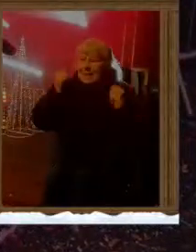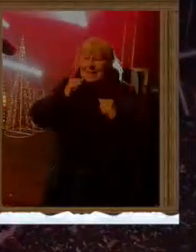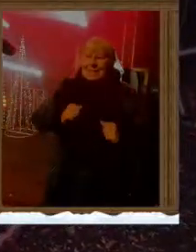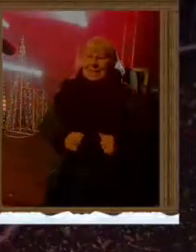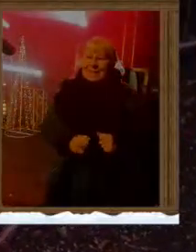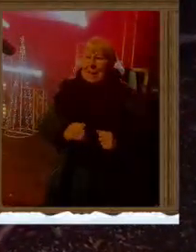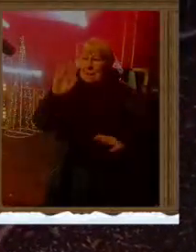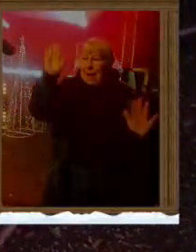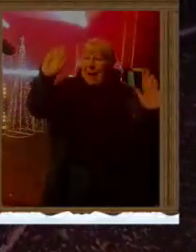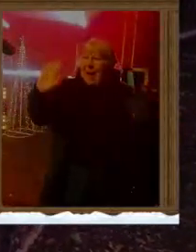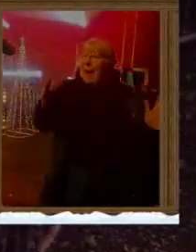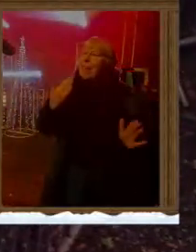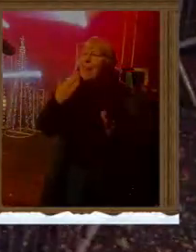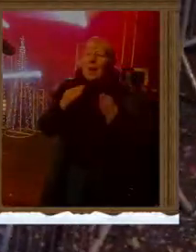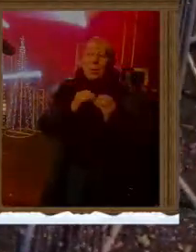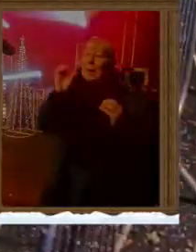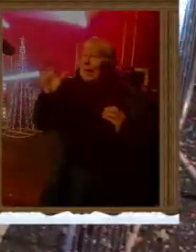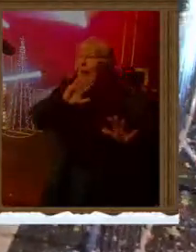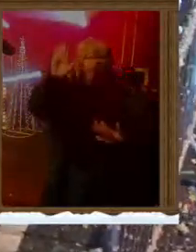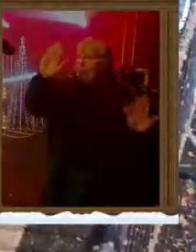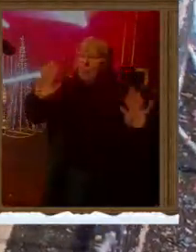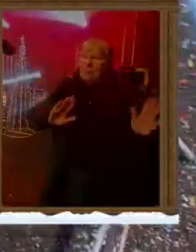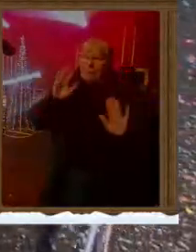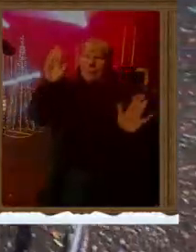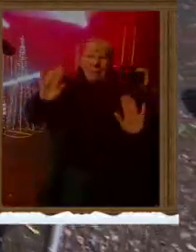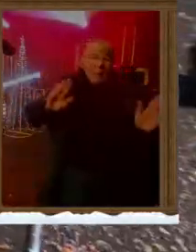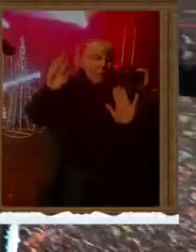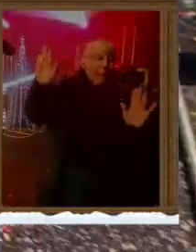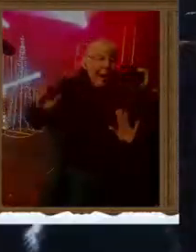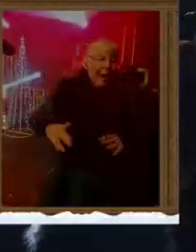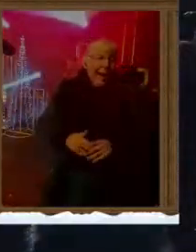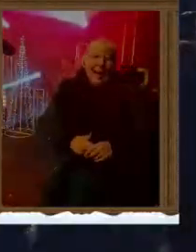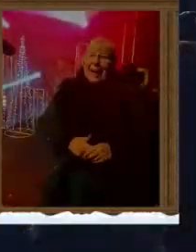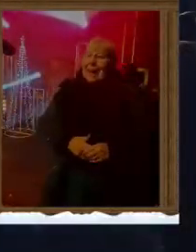Christmas! Thank you, Ballyclare! Bye! Thank